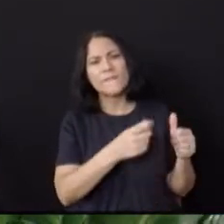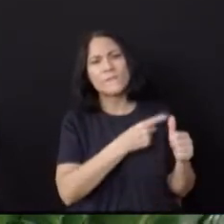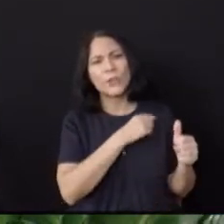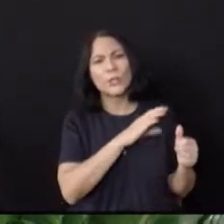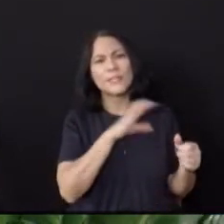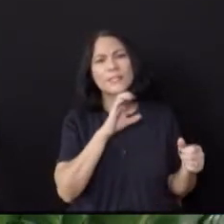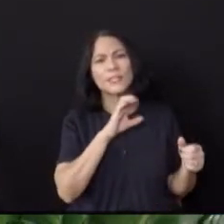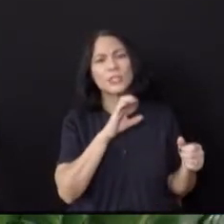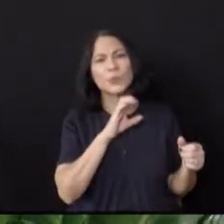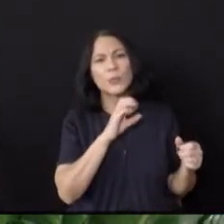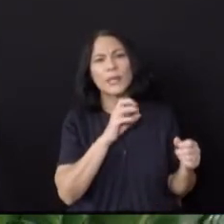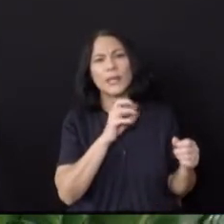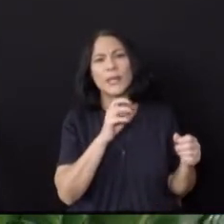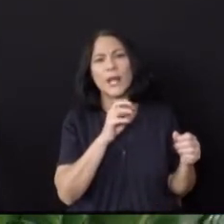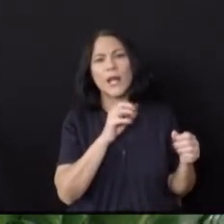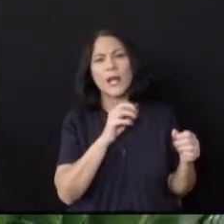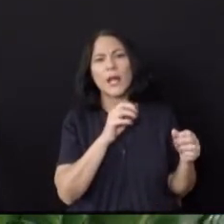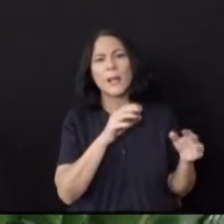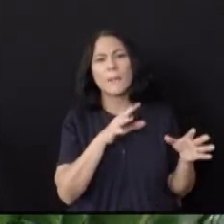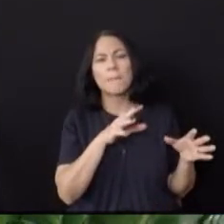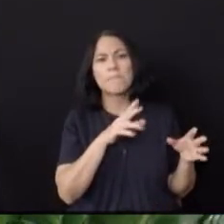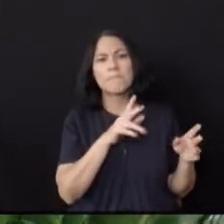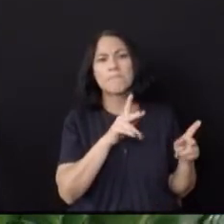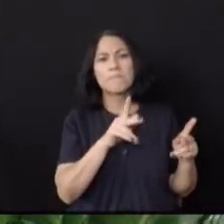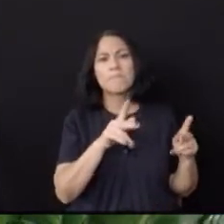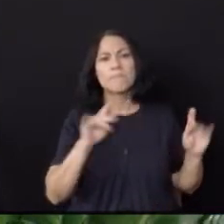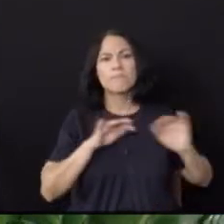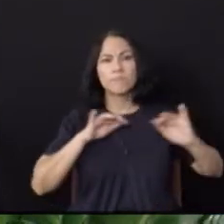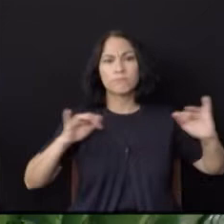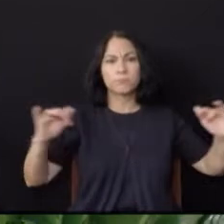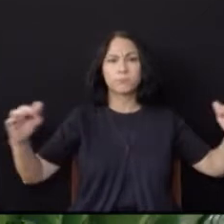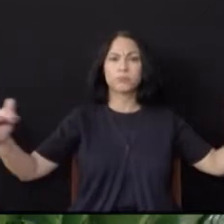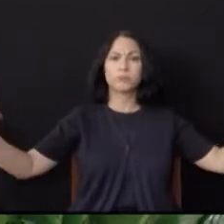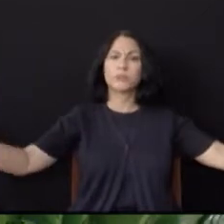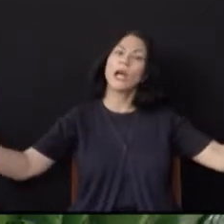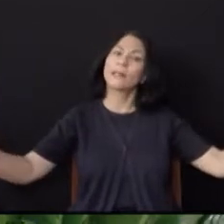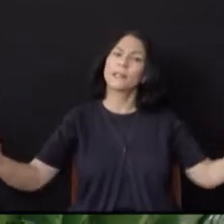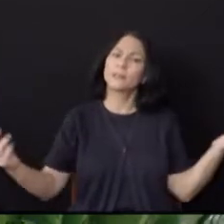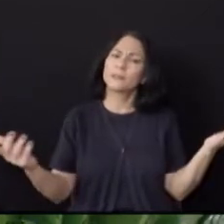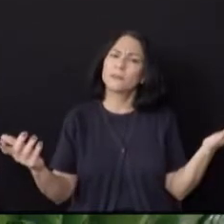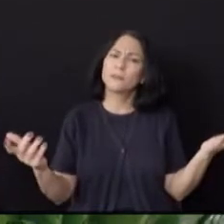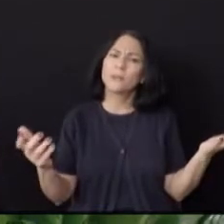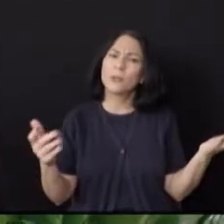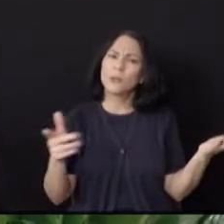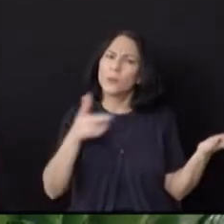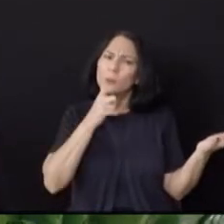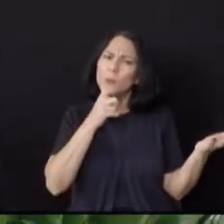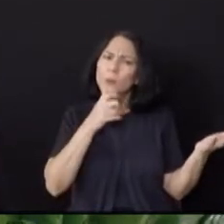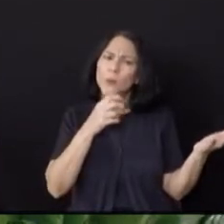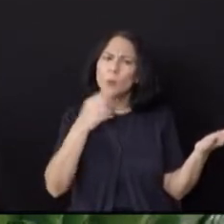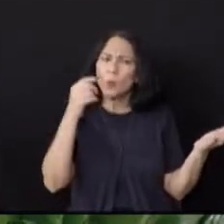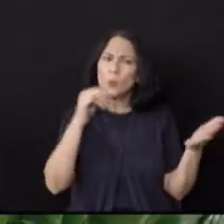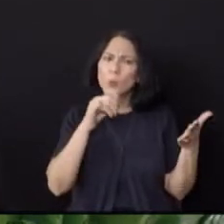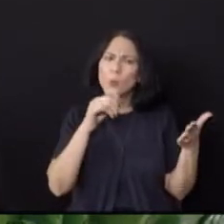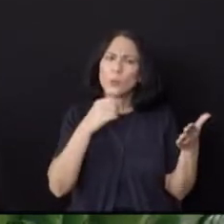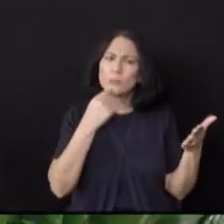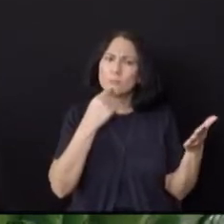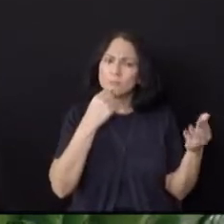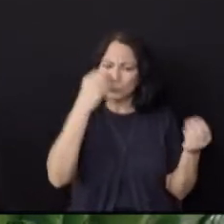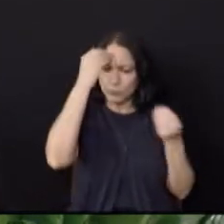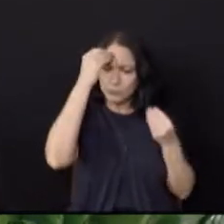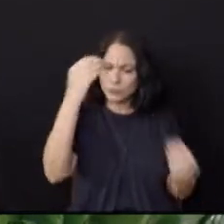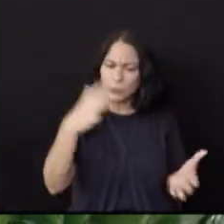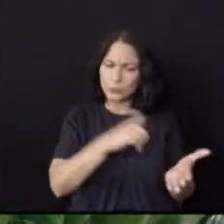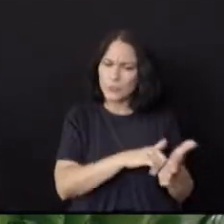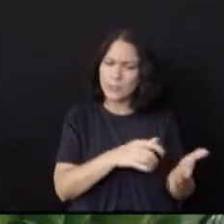well, first century in case of the New Testament, first century audience was. And in this case, the passage we just read, if we back up one more verse to